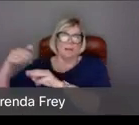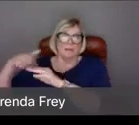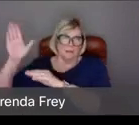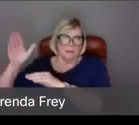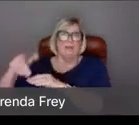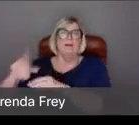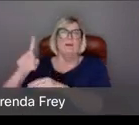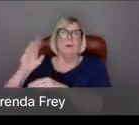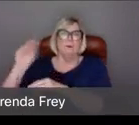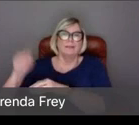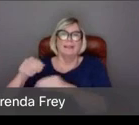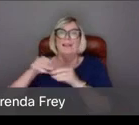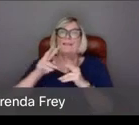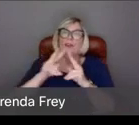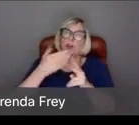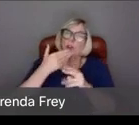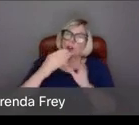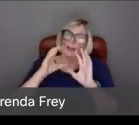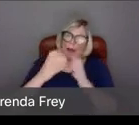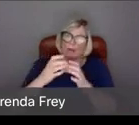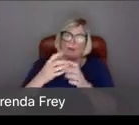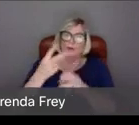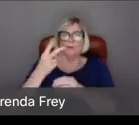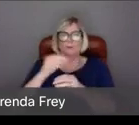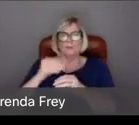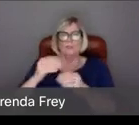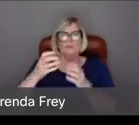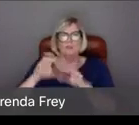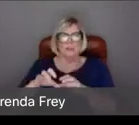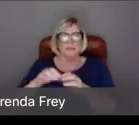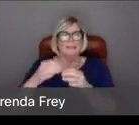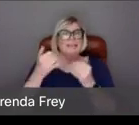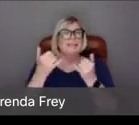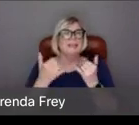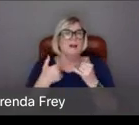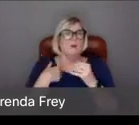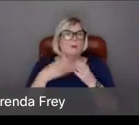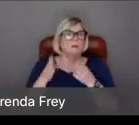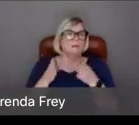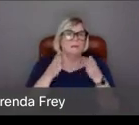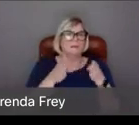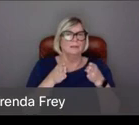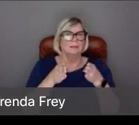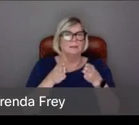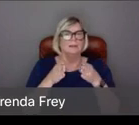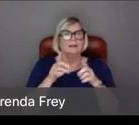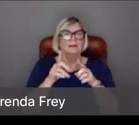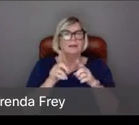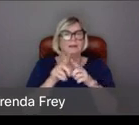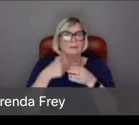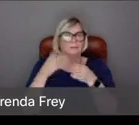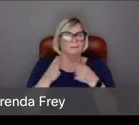good, there's a 2% chance. We start to take more of a jump as we go down